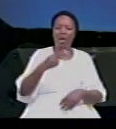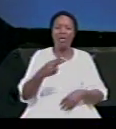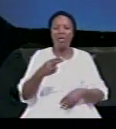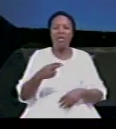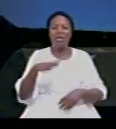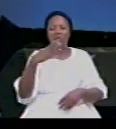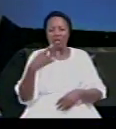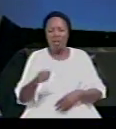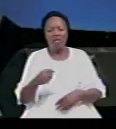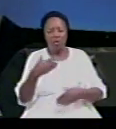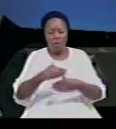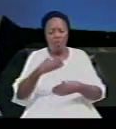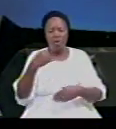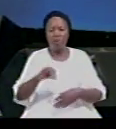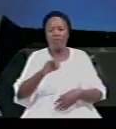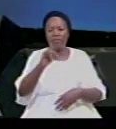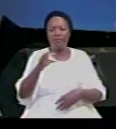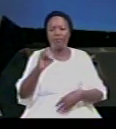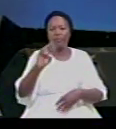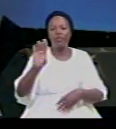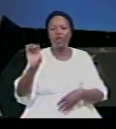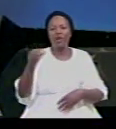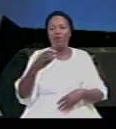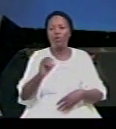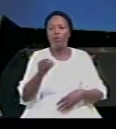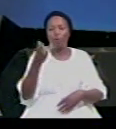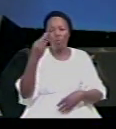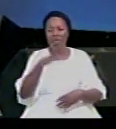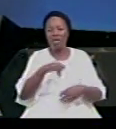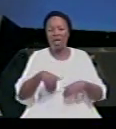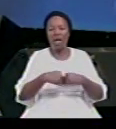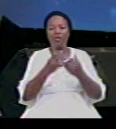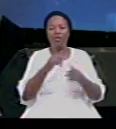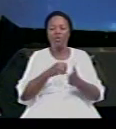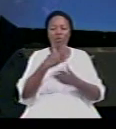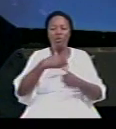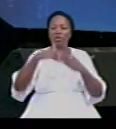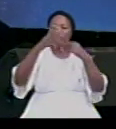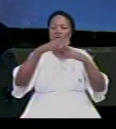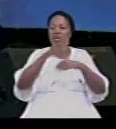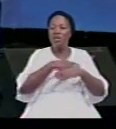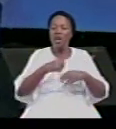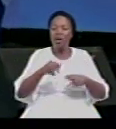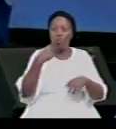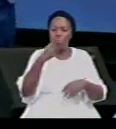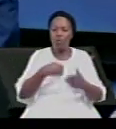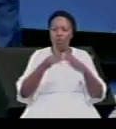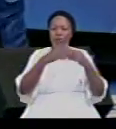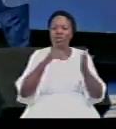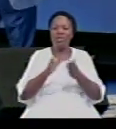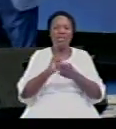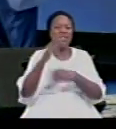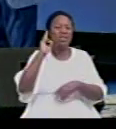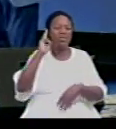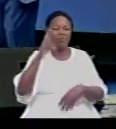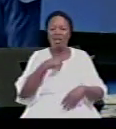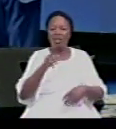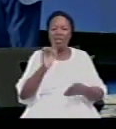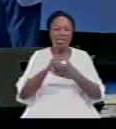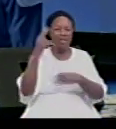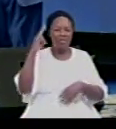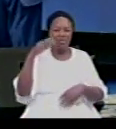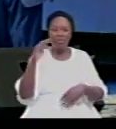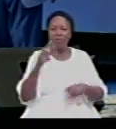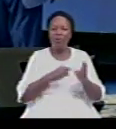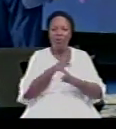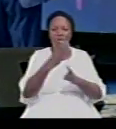Jericho was and when it was built and who built it. History. History of the wall of Jericho. That doesn't save us.